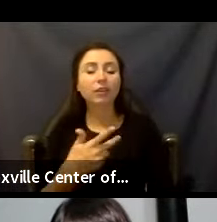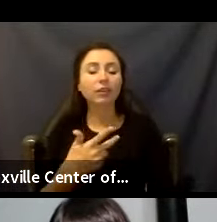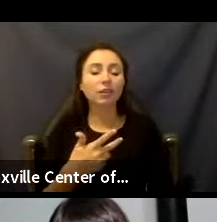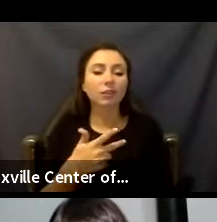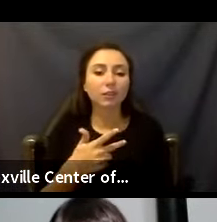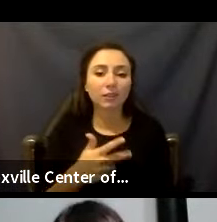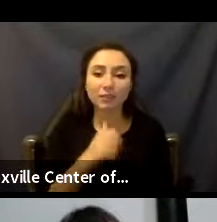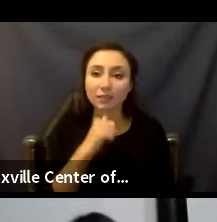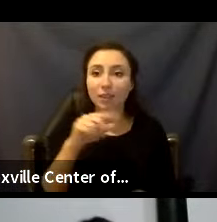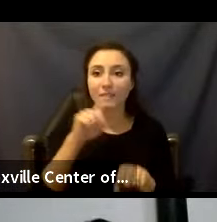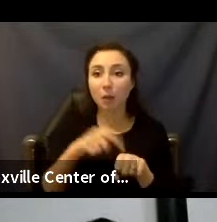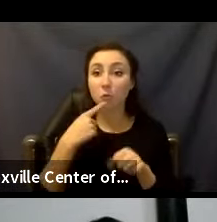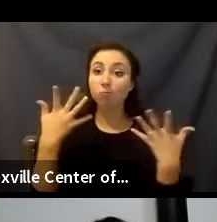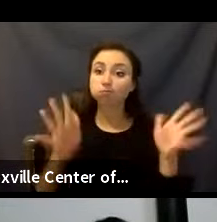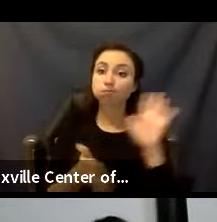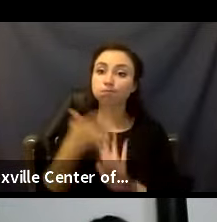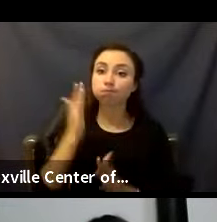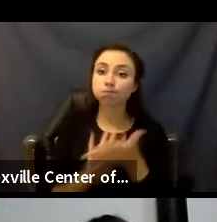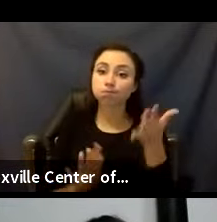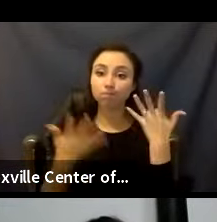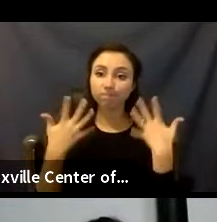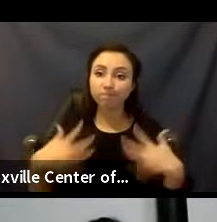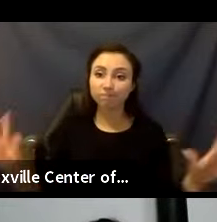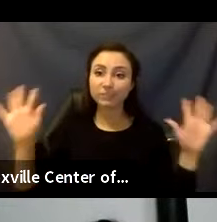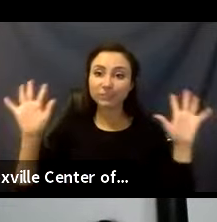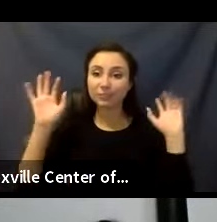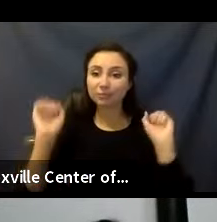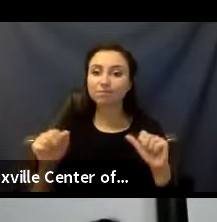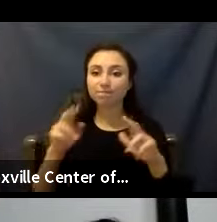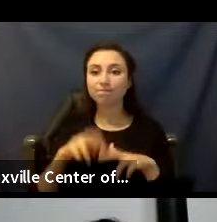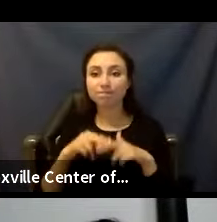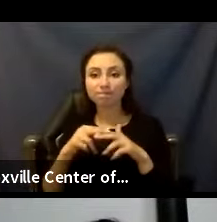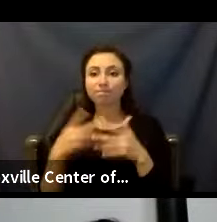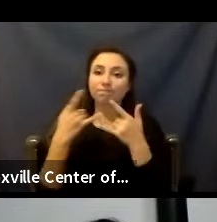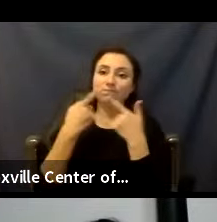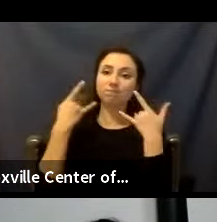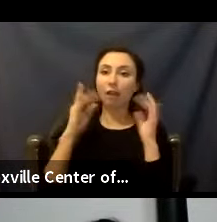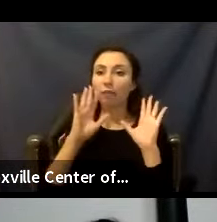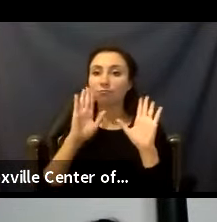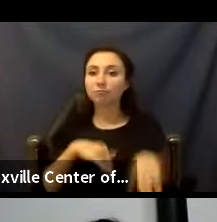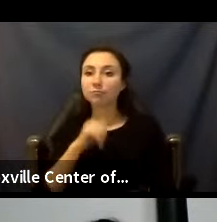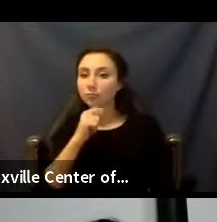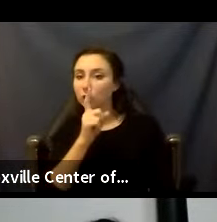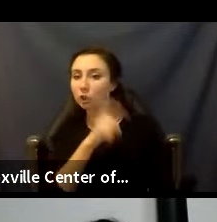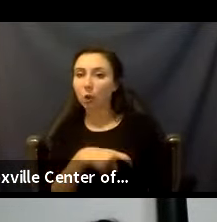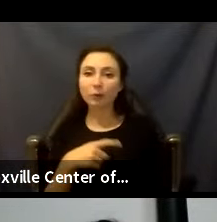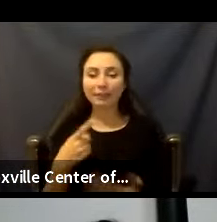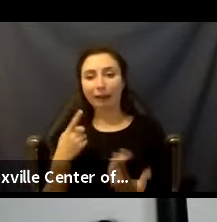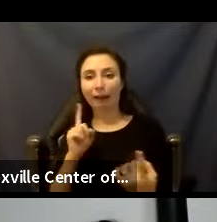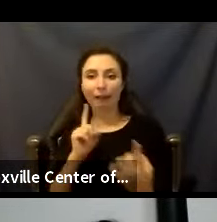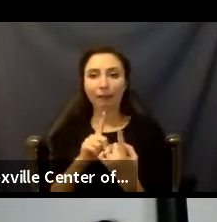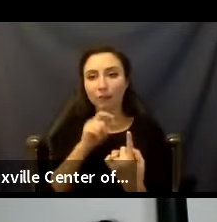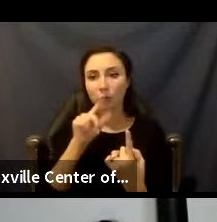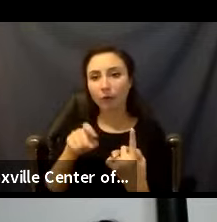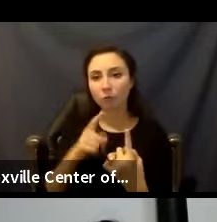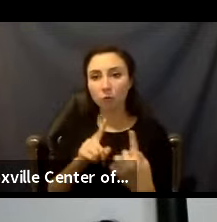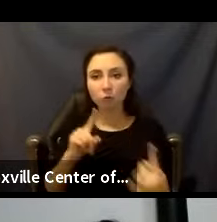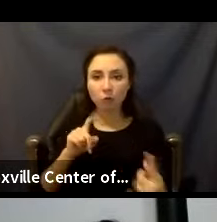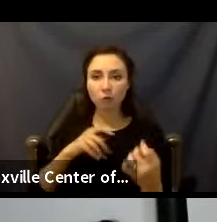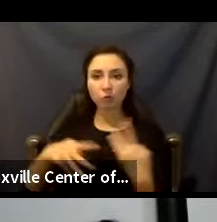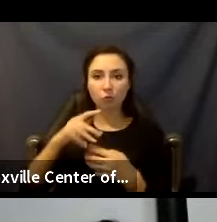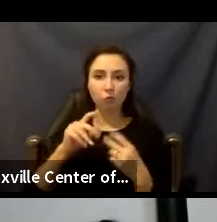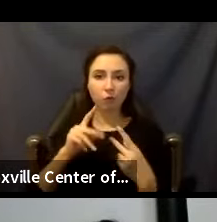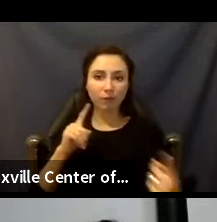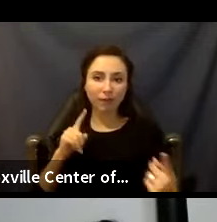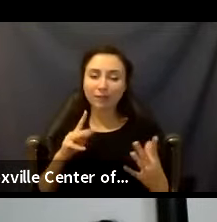to just go, whoop, everything's done. We can go back and stop wearing masks and stop social distancing. Please don't do that now. We're